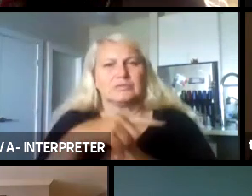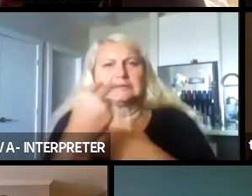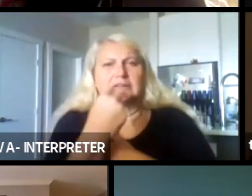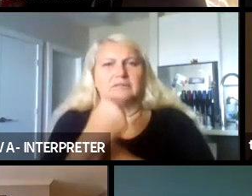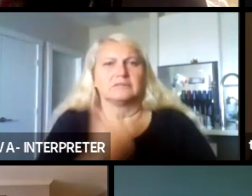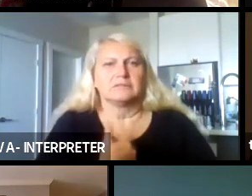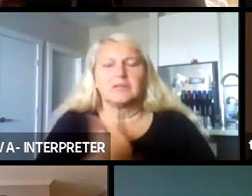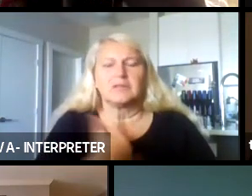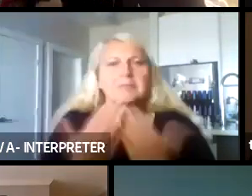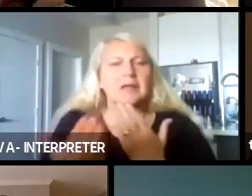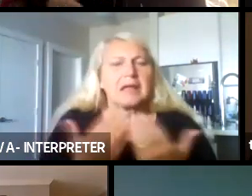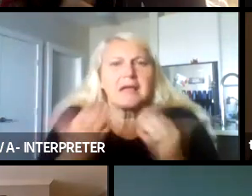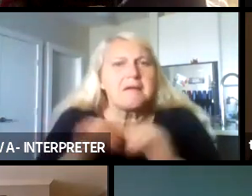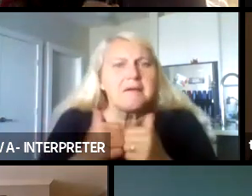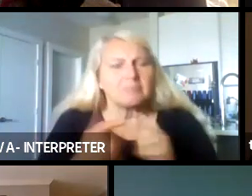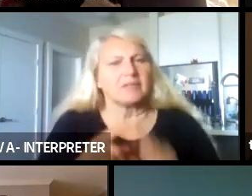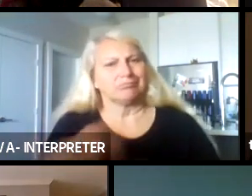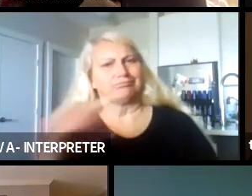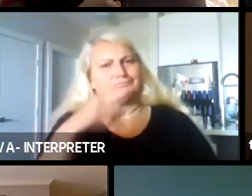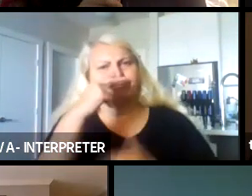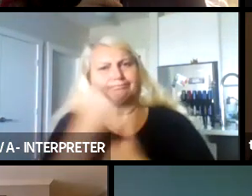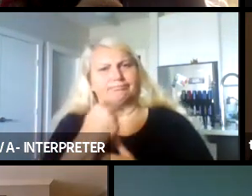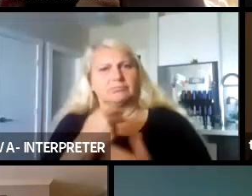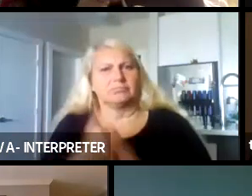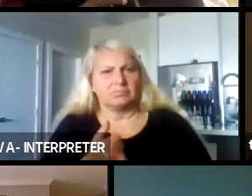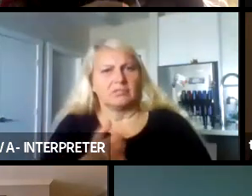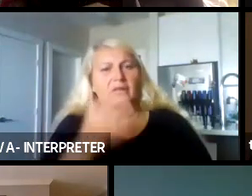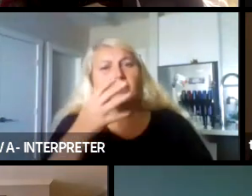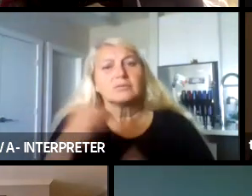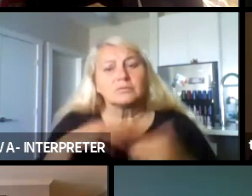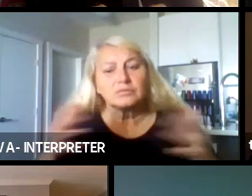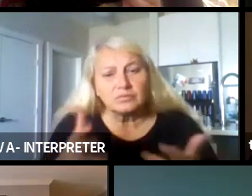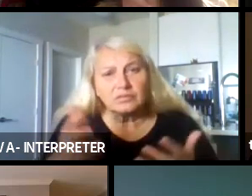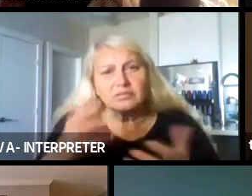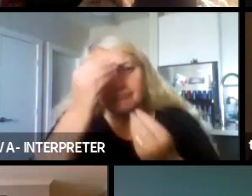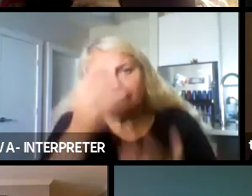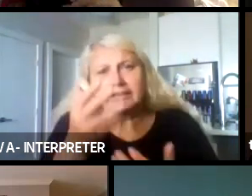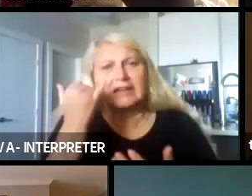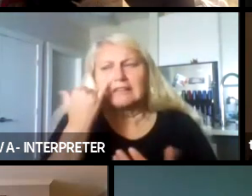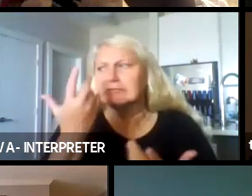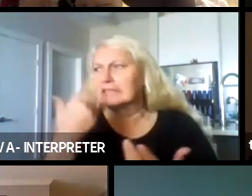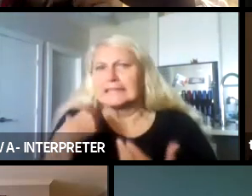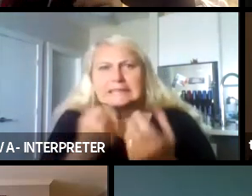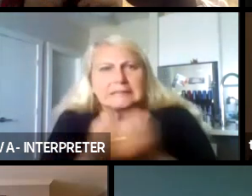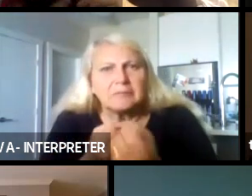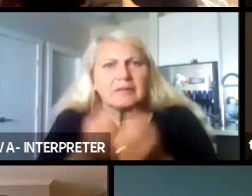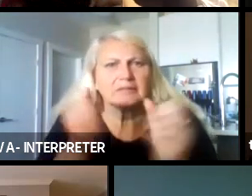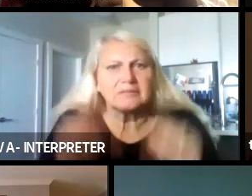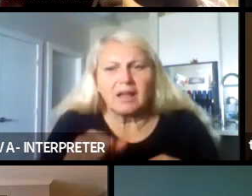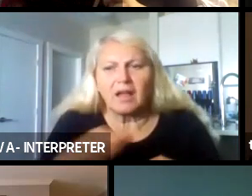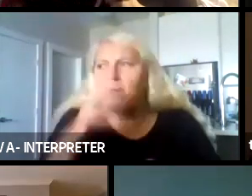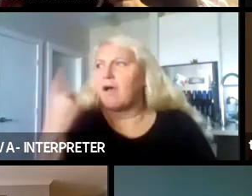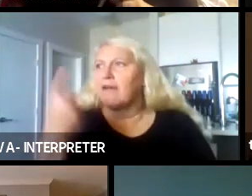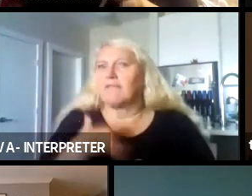is necessary. And we also encourage you to let us know if we can support, so it's not all on you to do that